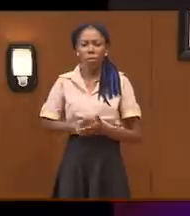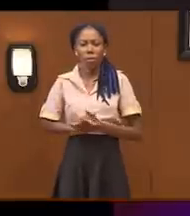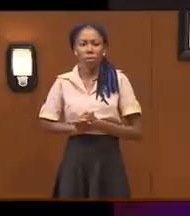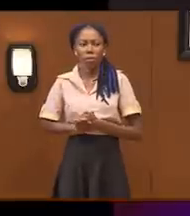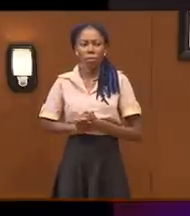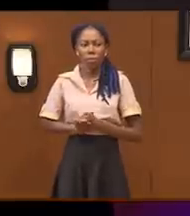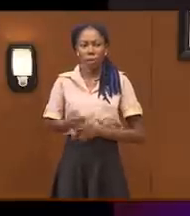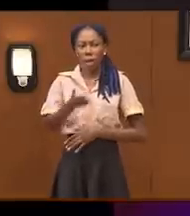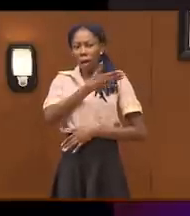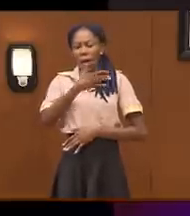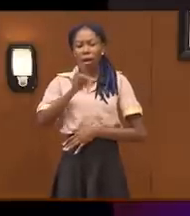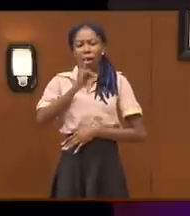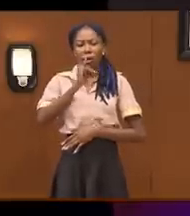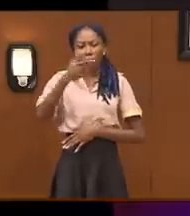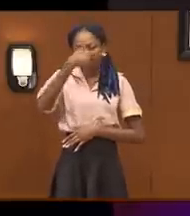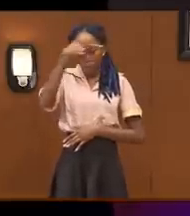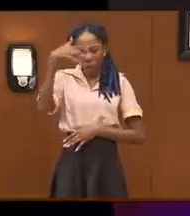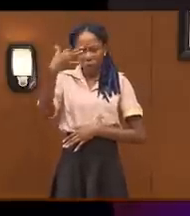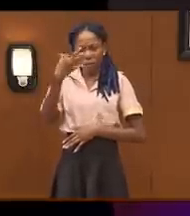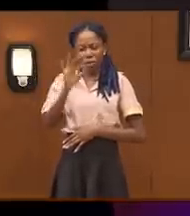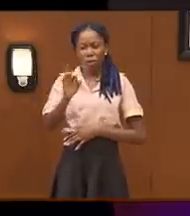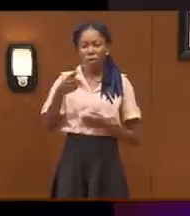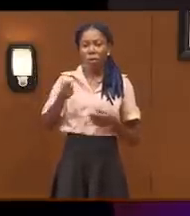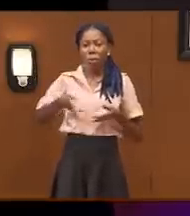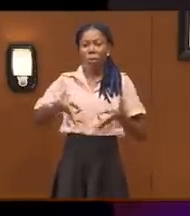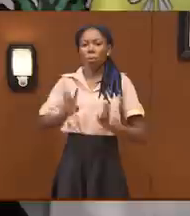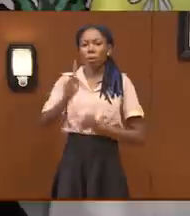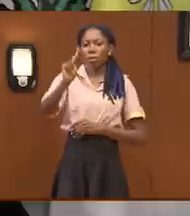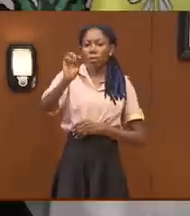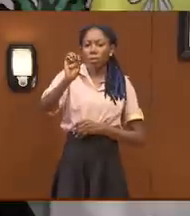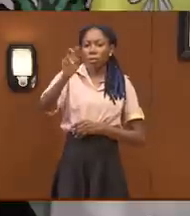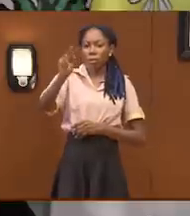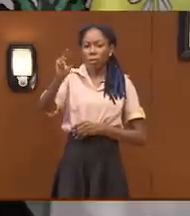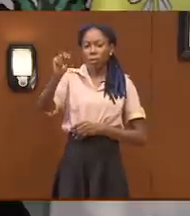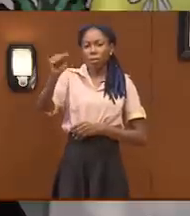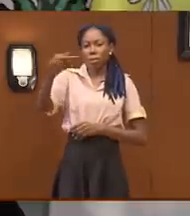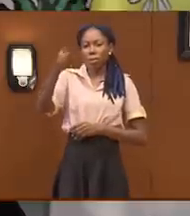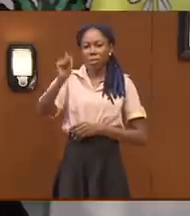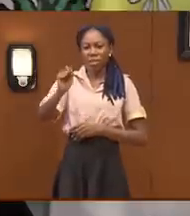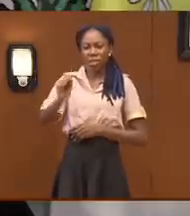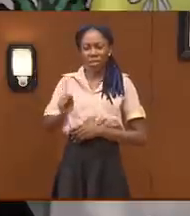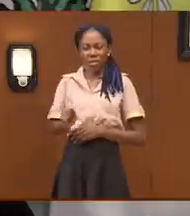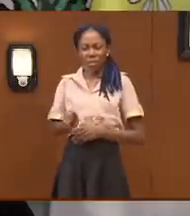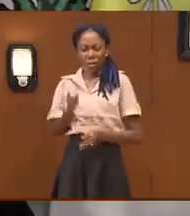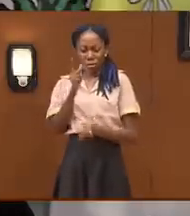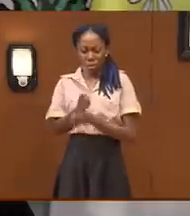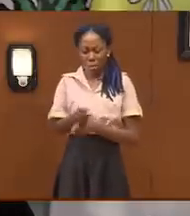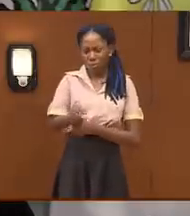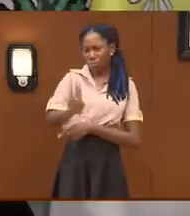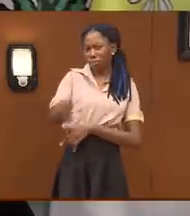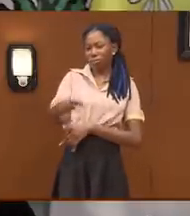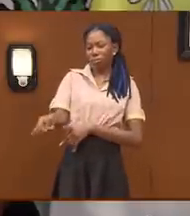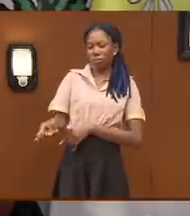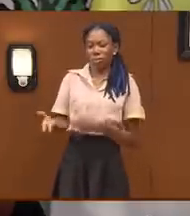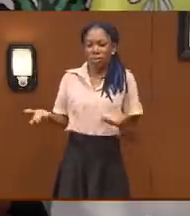It's because of the way tenants take it for granted, thinking that they can stay in landlord's house forever. Mm-hmm.